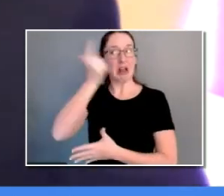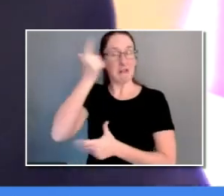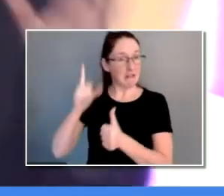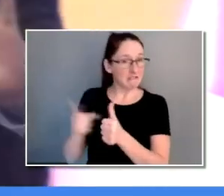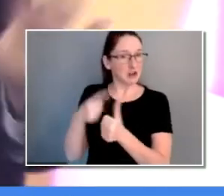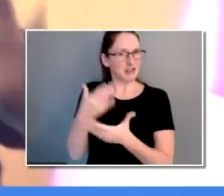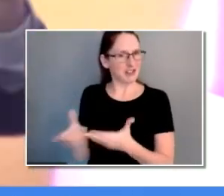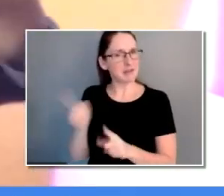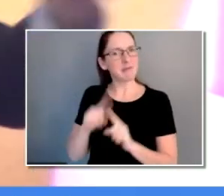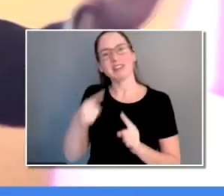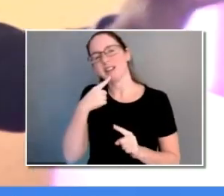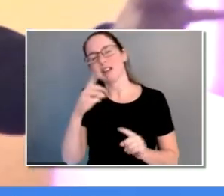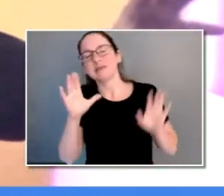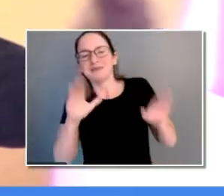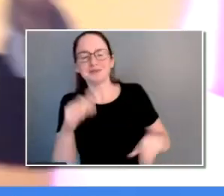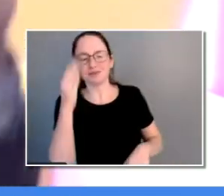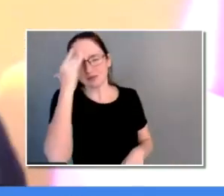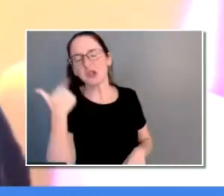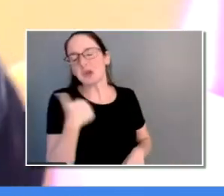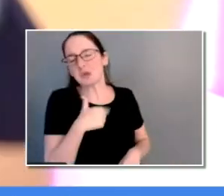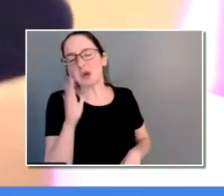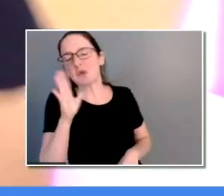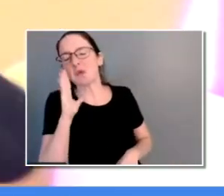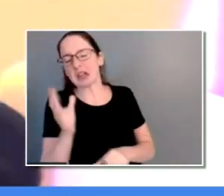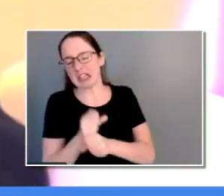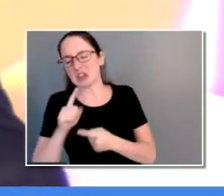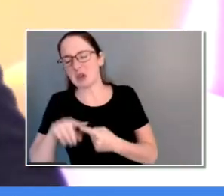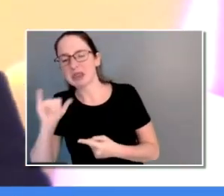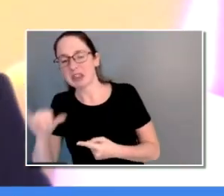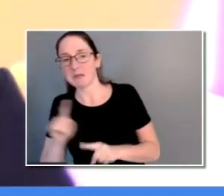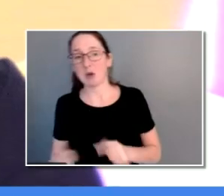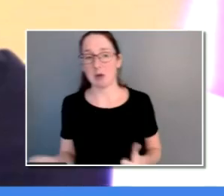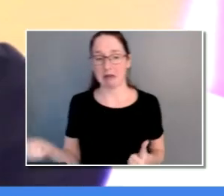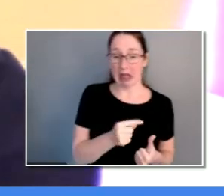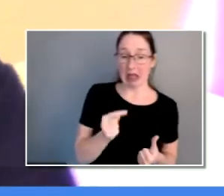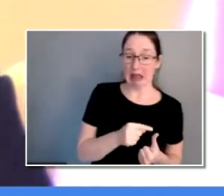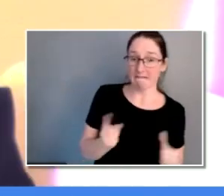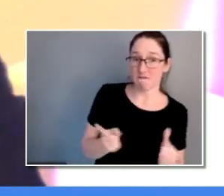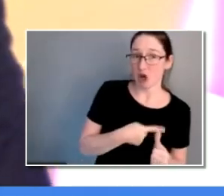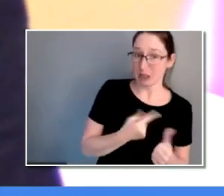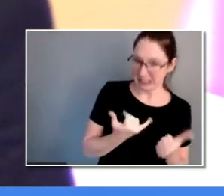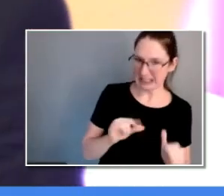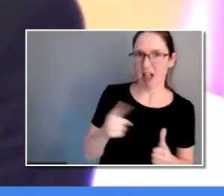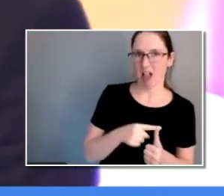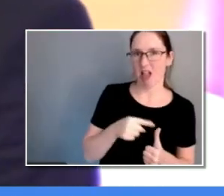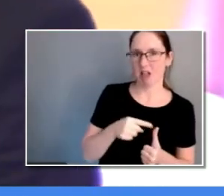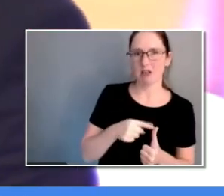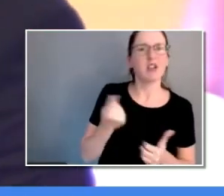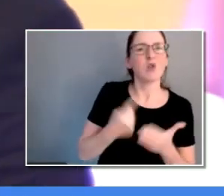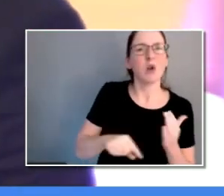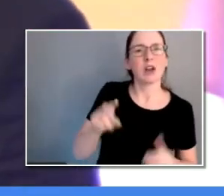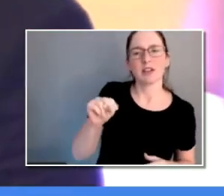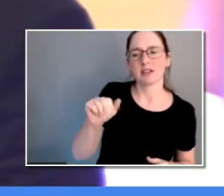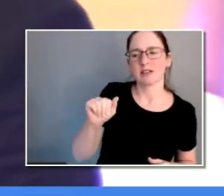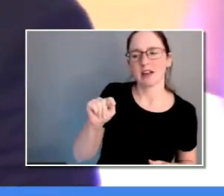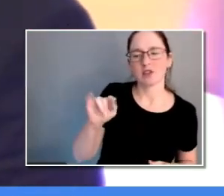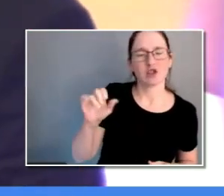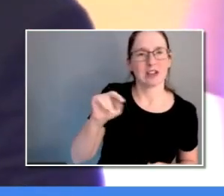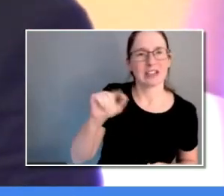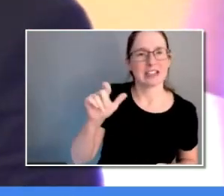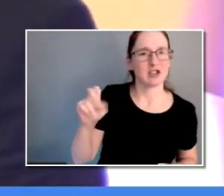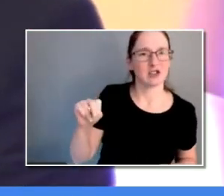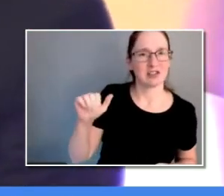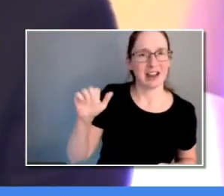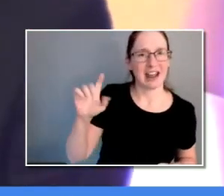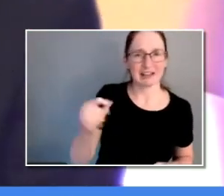But they said, yeah, no, we'll get to that. But we have to do this first. So what was the Naturalization Act? It basically just said